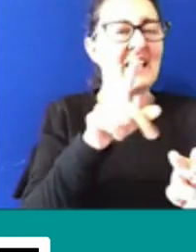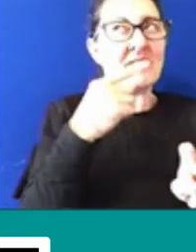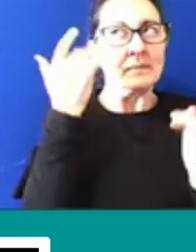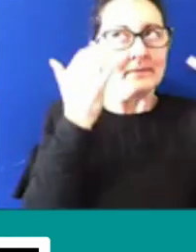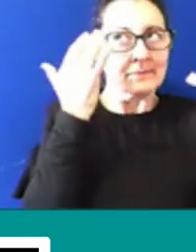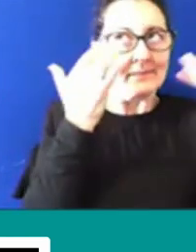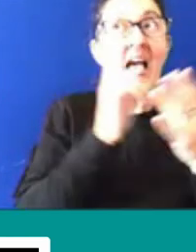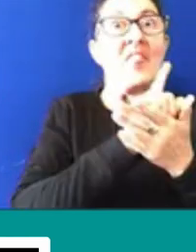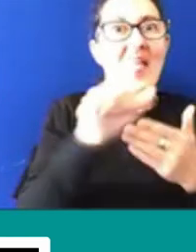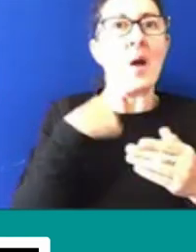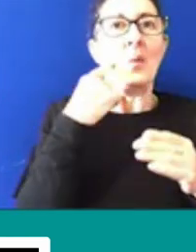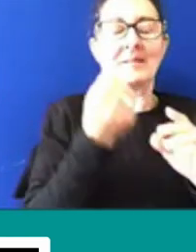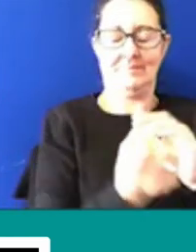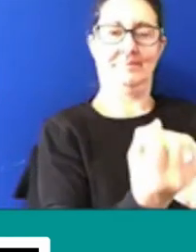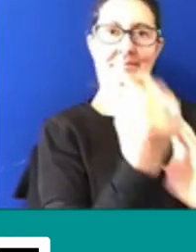Thank you.